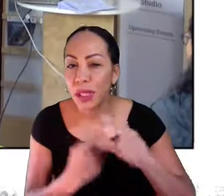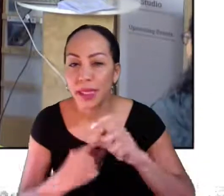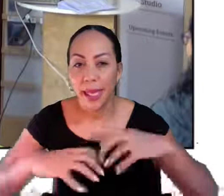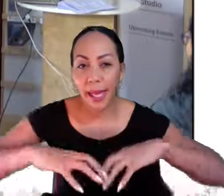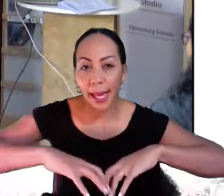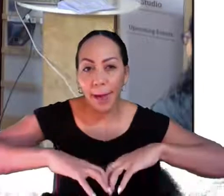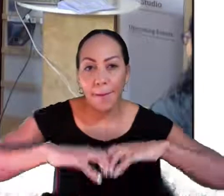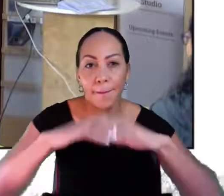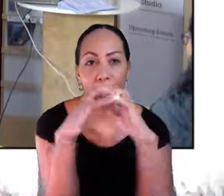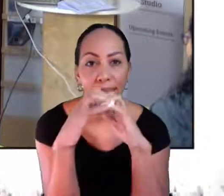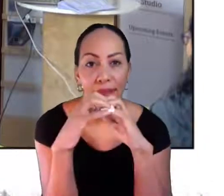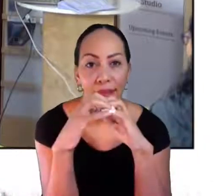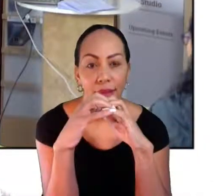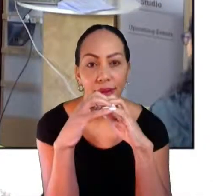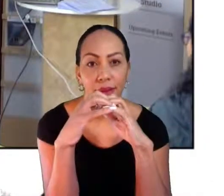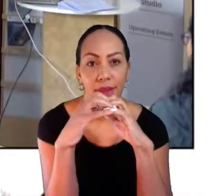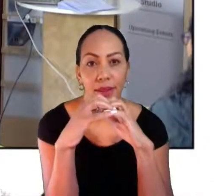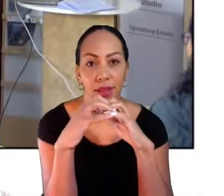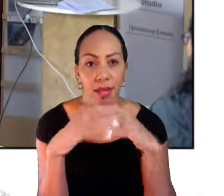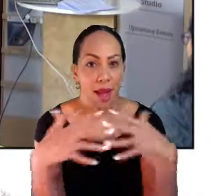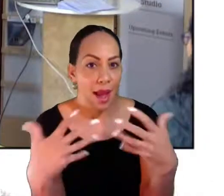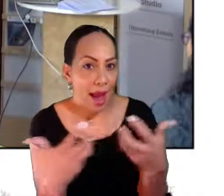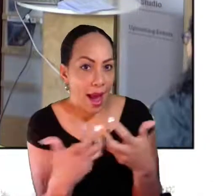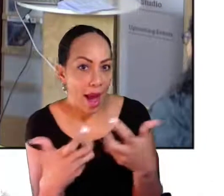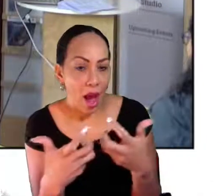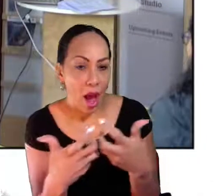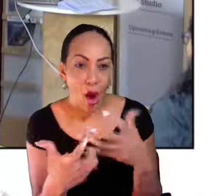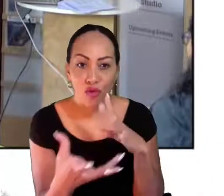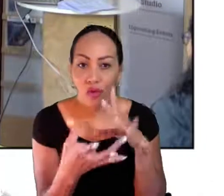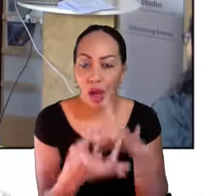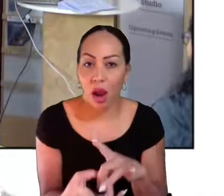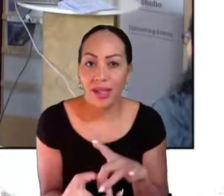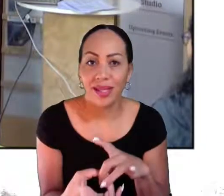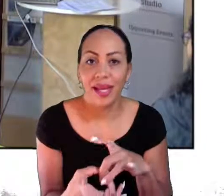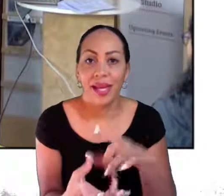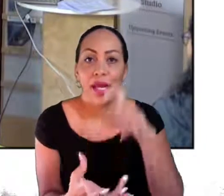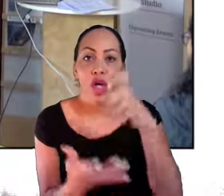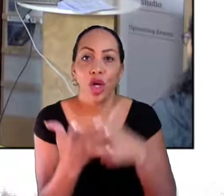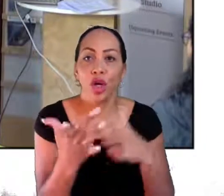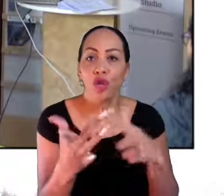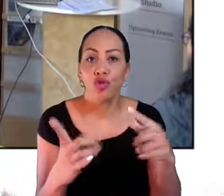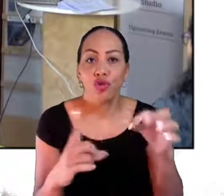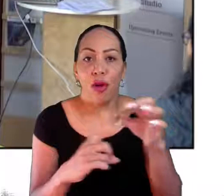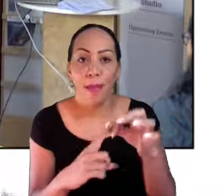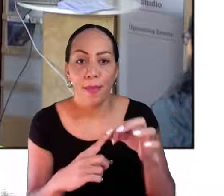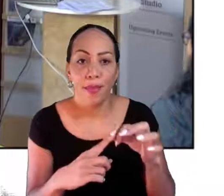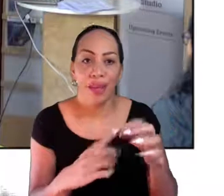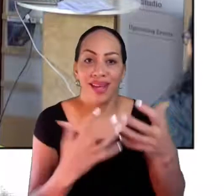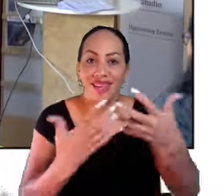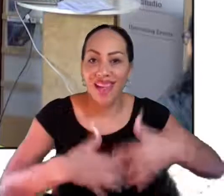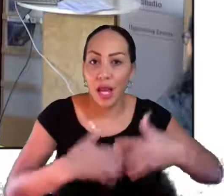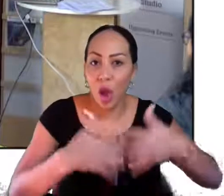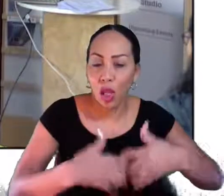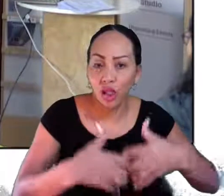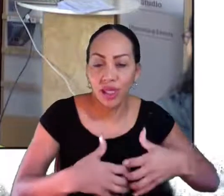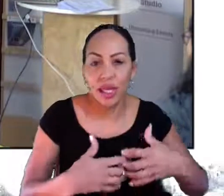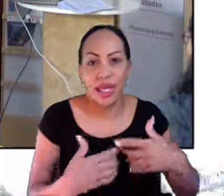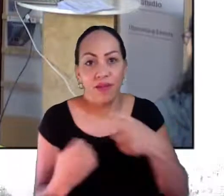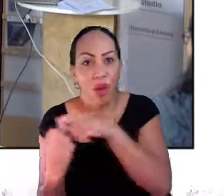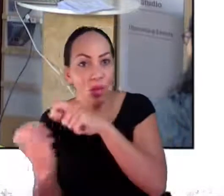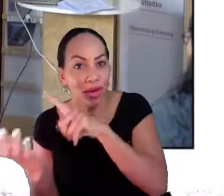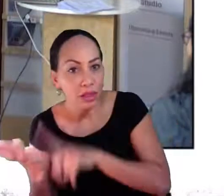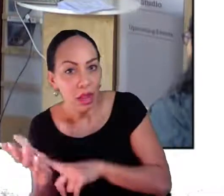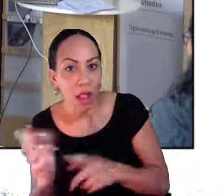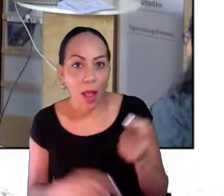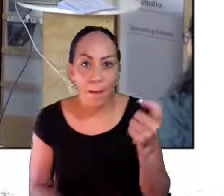network and a community of people around creative technology to strengthen that sector within Bristol and Bath, with thought given to how you marry